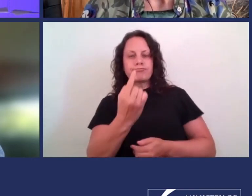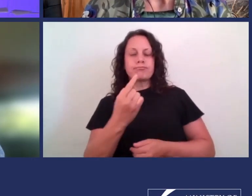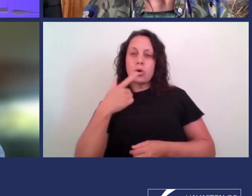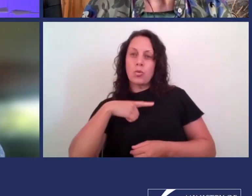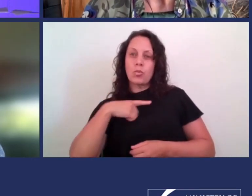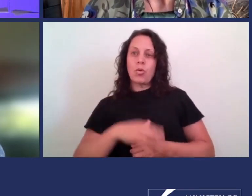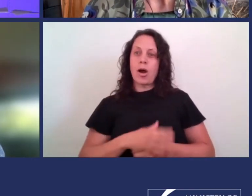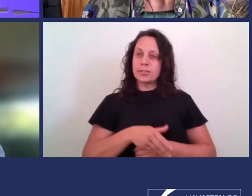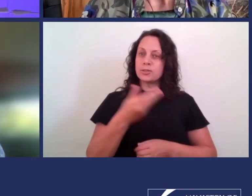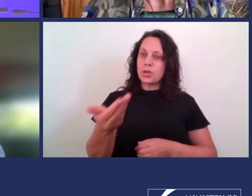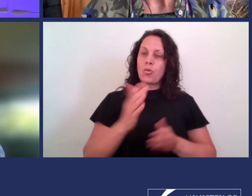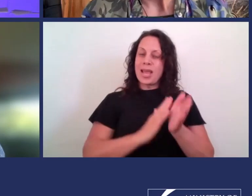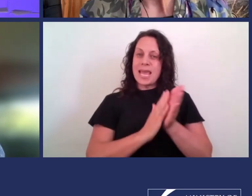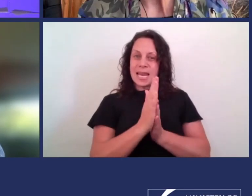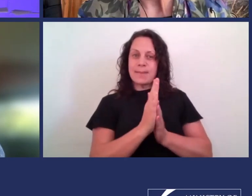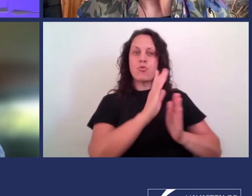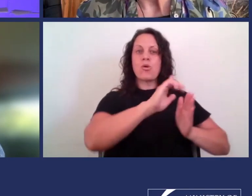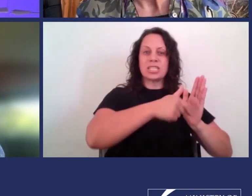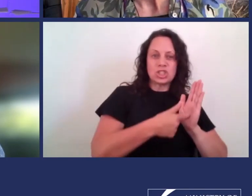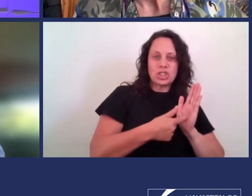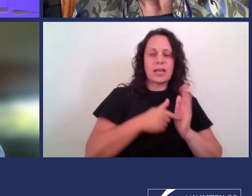Hinemoa, Jin, Lily, and then Teuila.